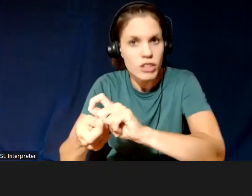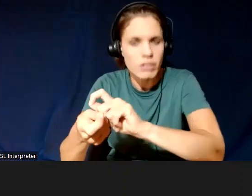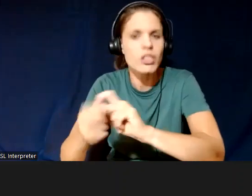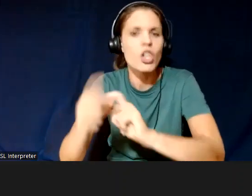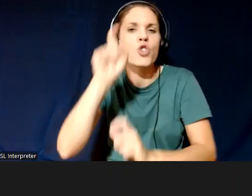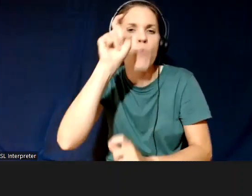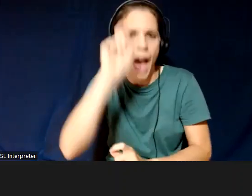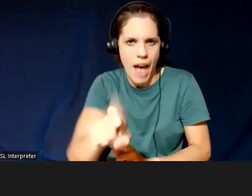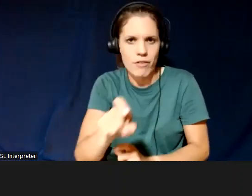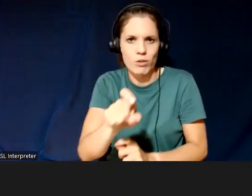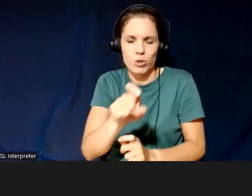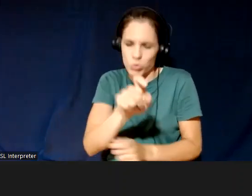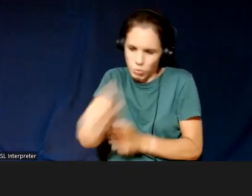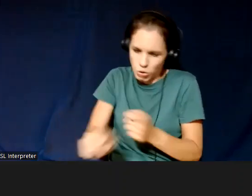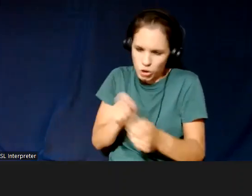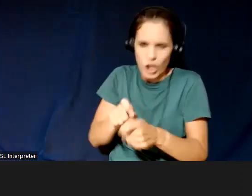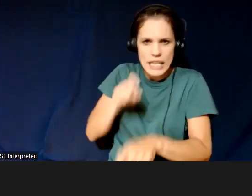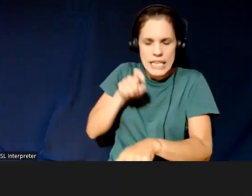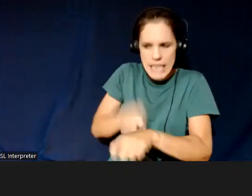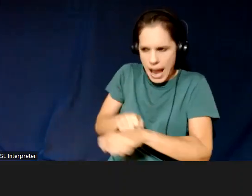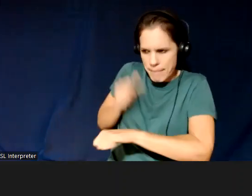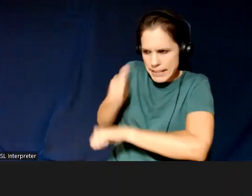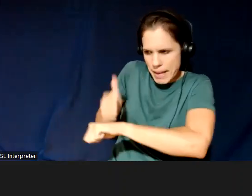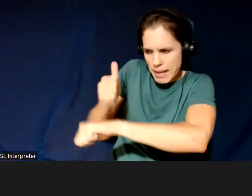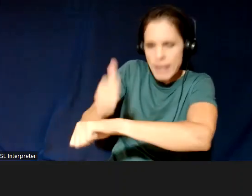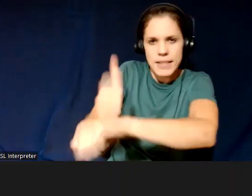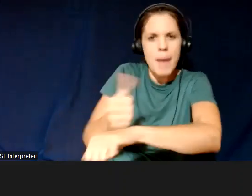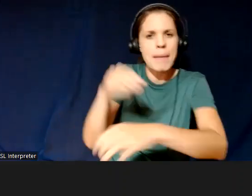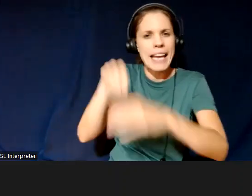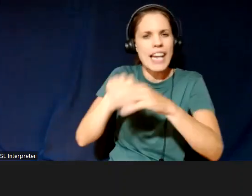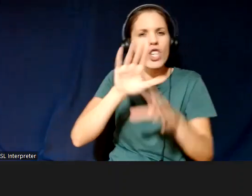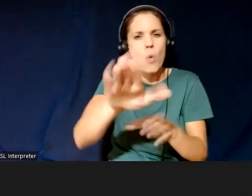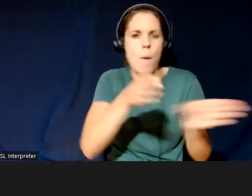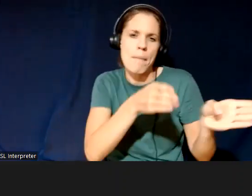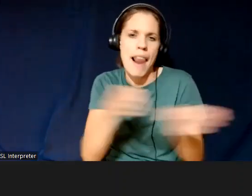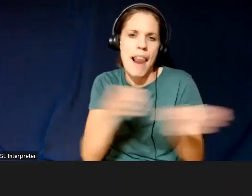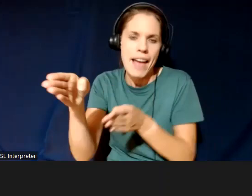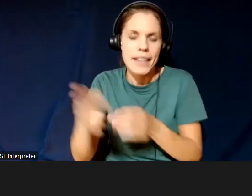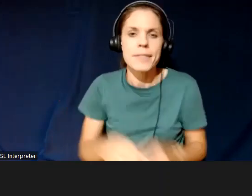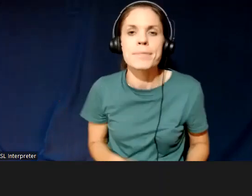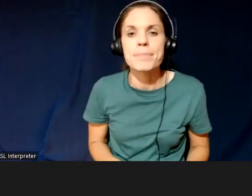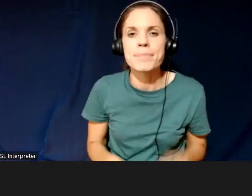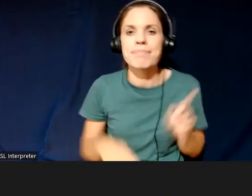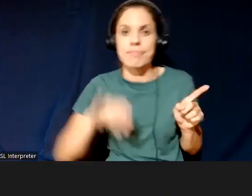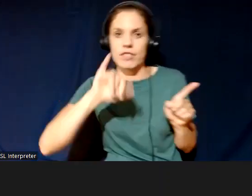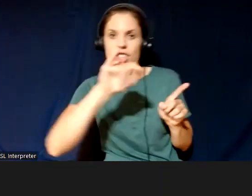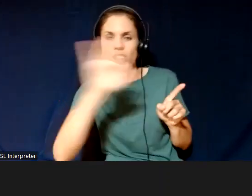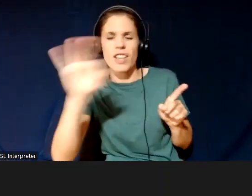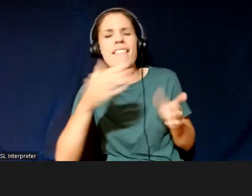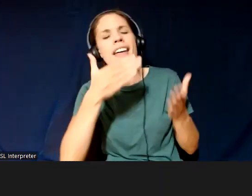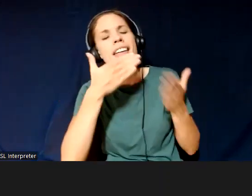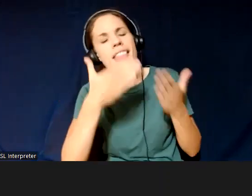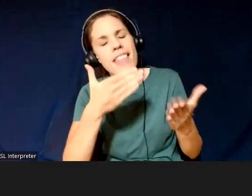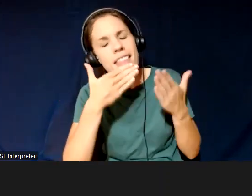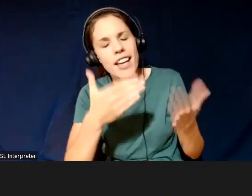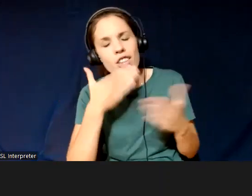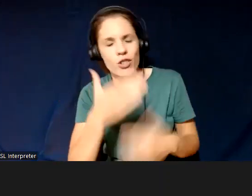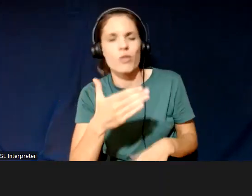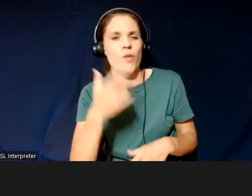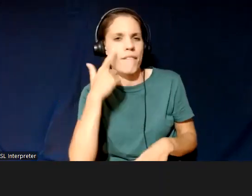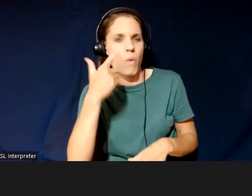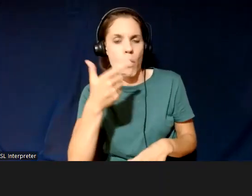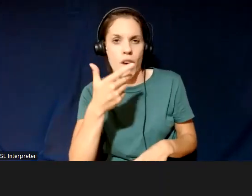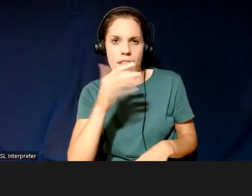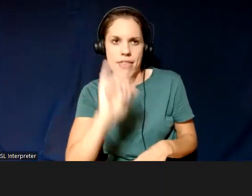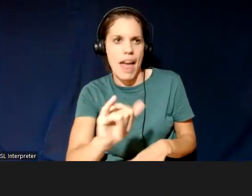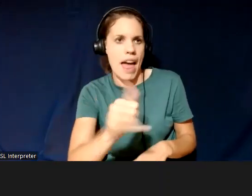plan. Okay, no, thanks a lot. And also thanks so much, Lindsey, for the invitation. I suspect there are people that will take you